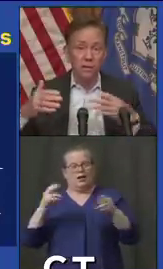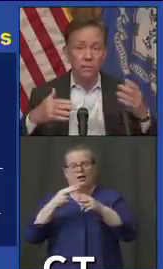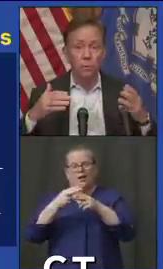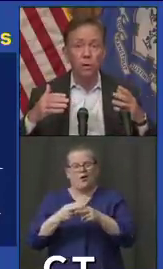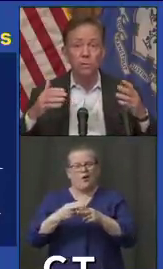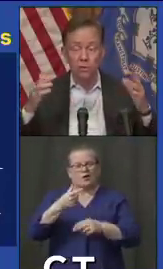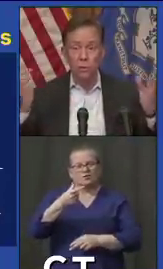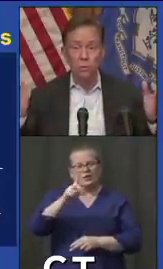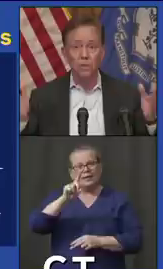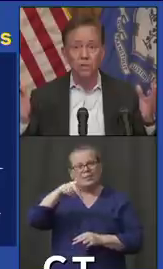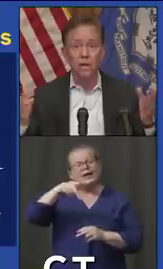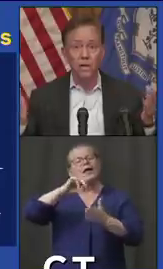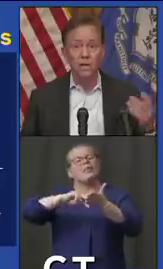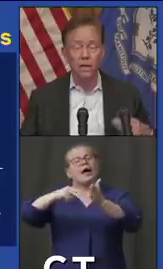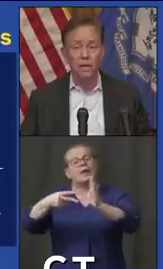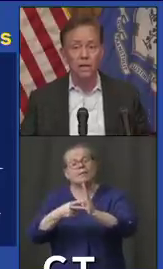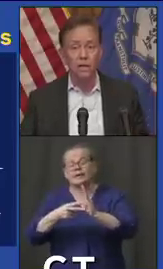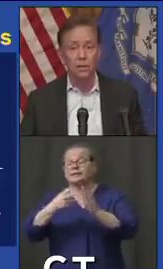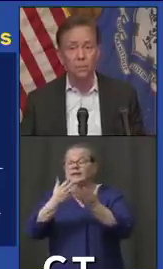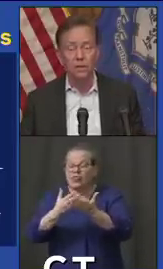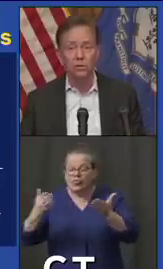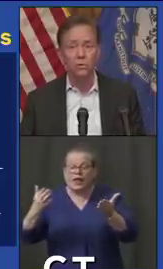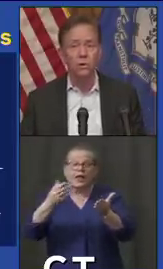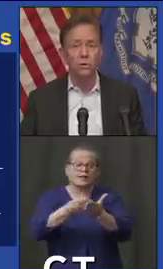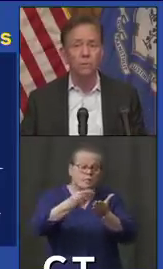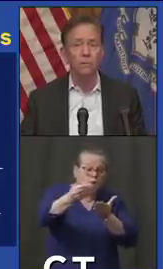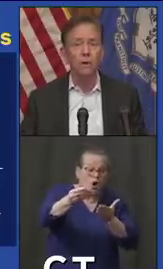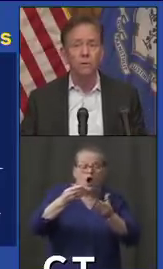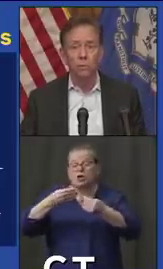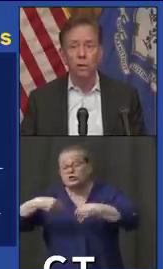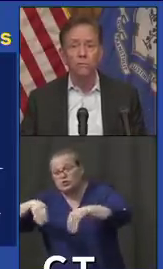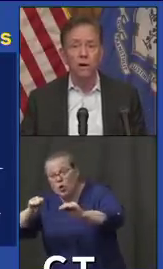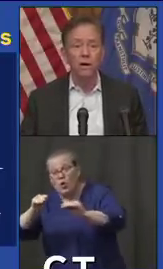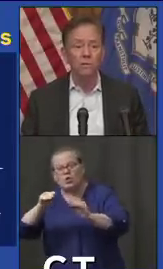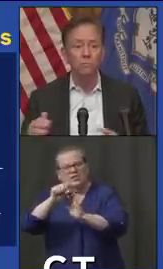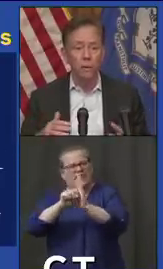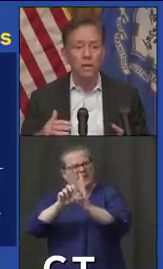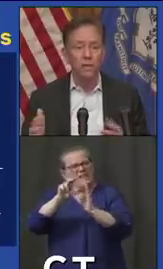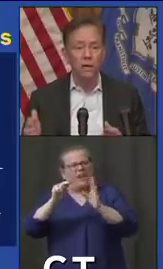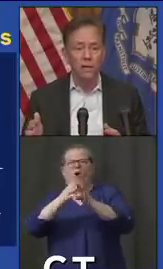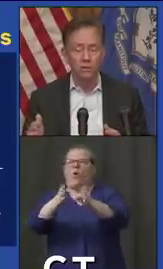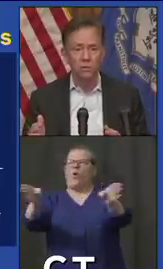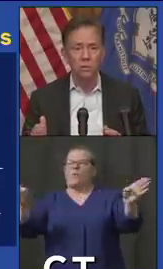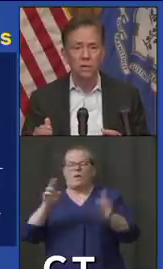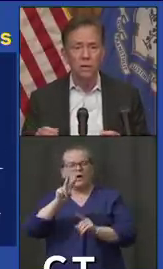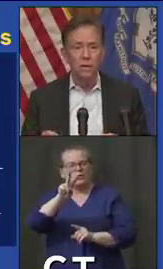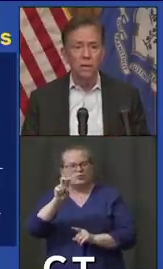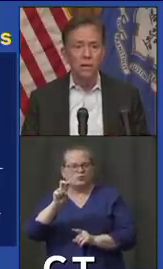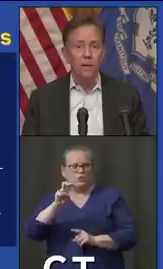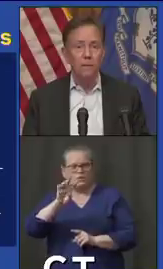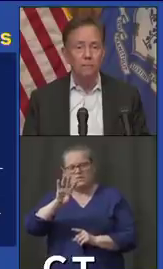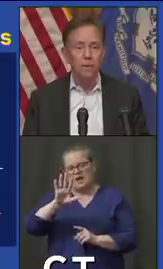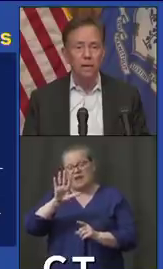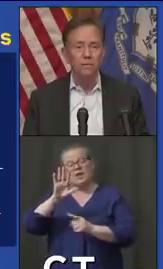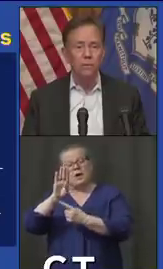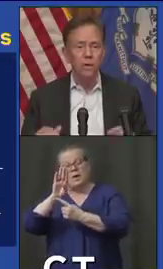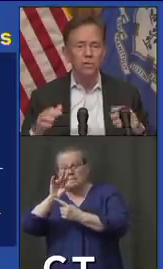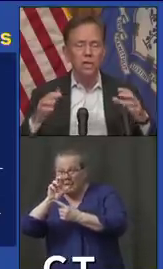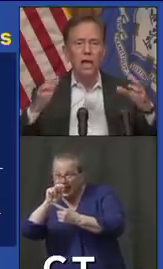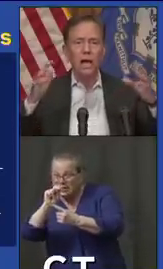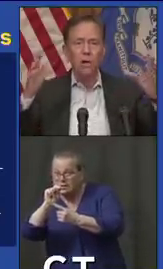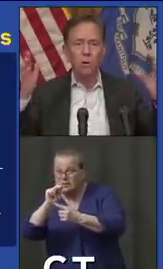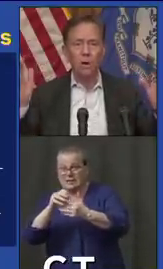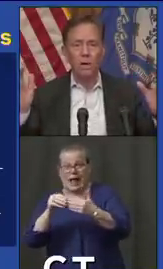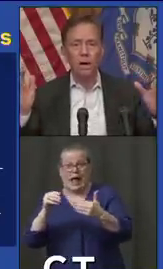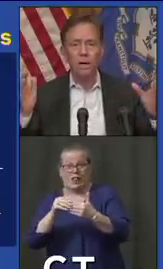of everything bought and sold in the state of Connecticut, is about $245 billion. And if you want to